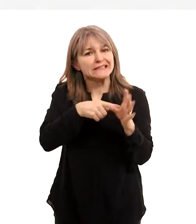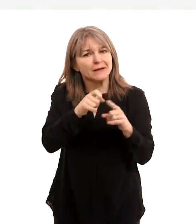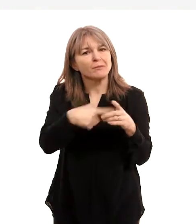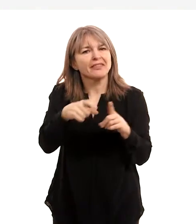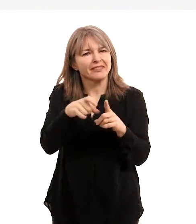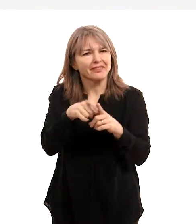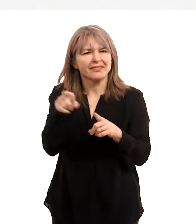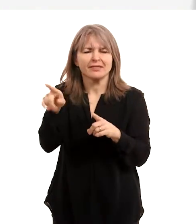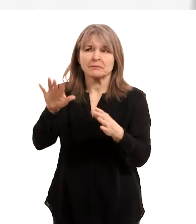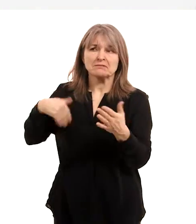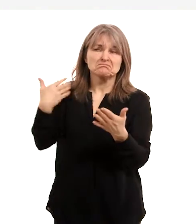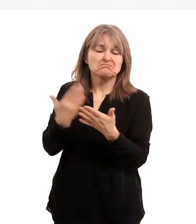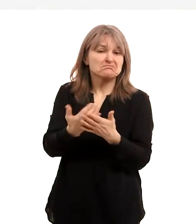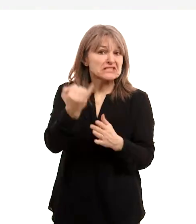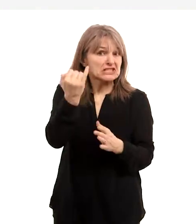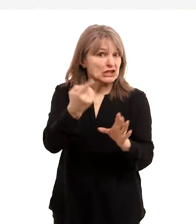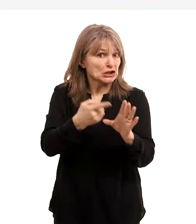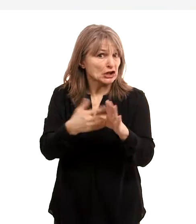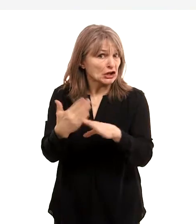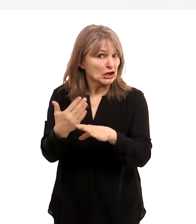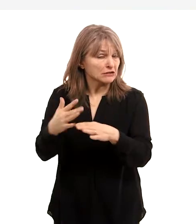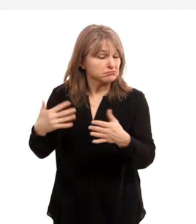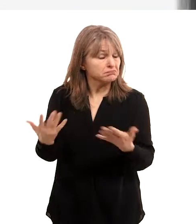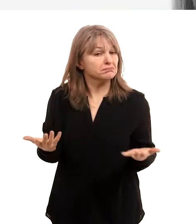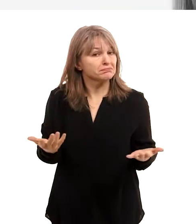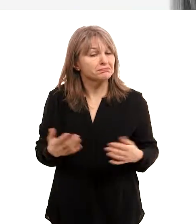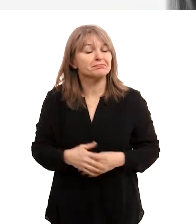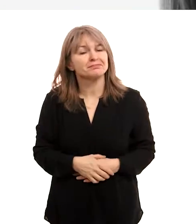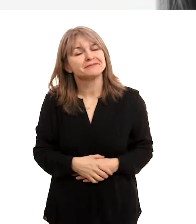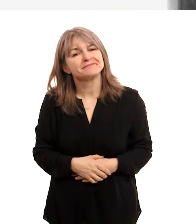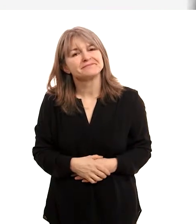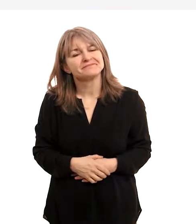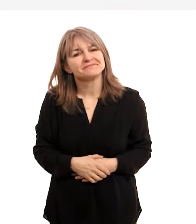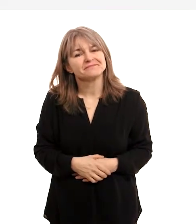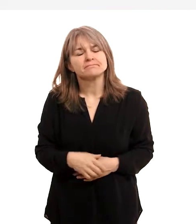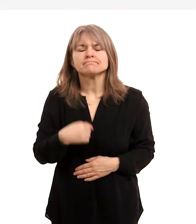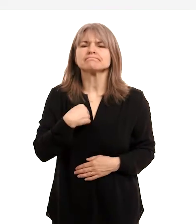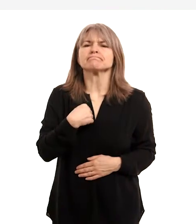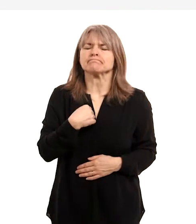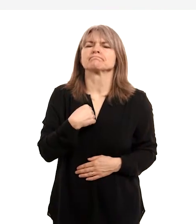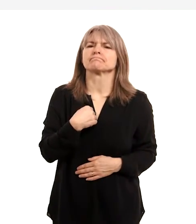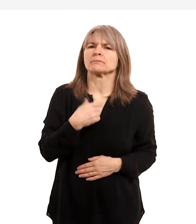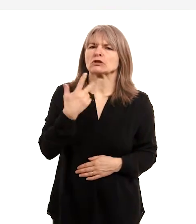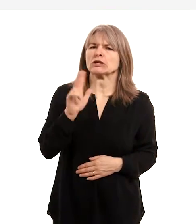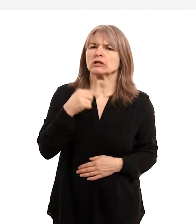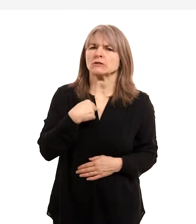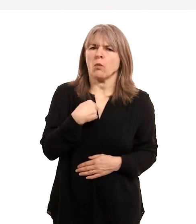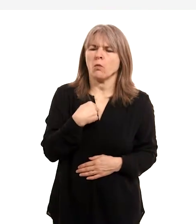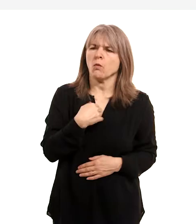must be close to 6 years now. I was diagnosed with breast cancer 3 years ago